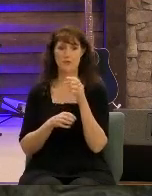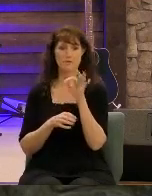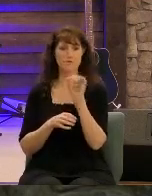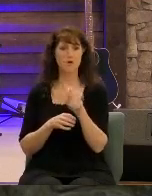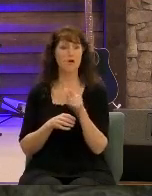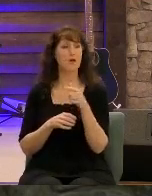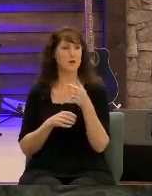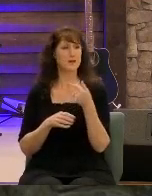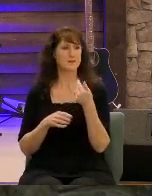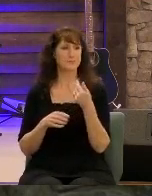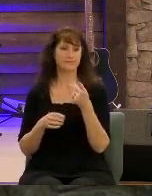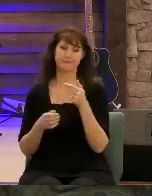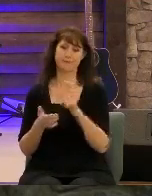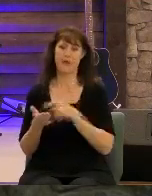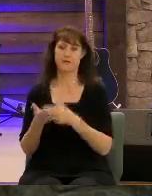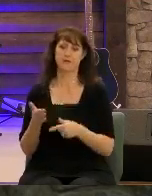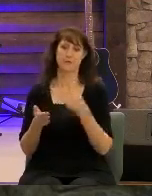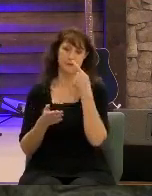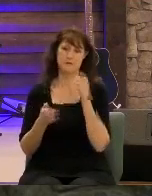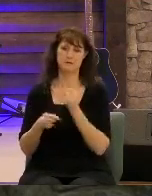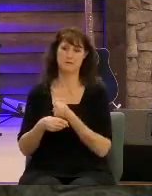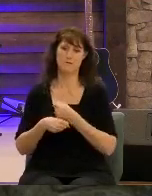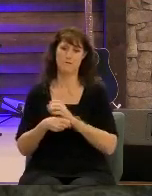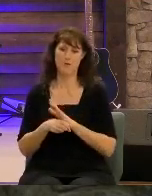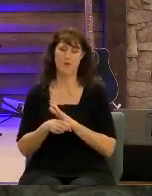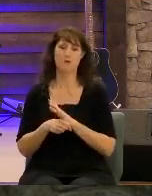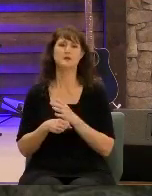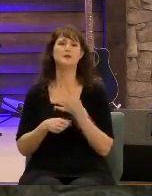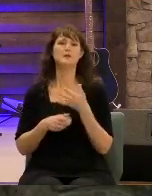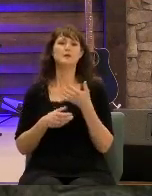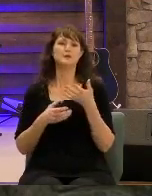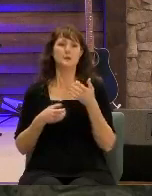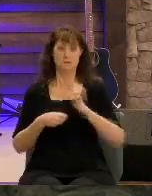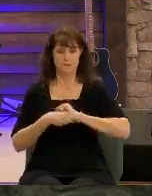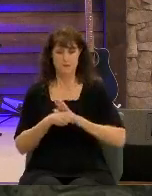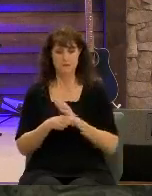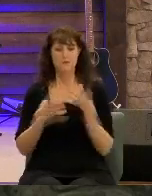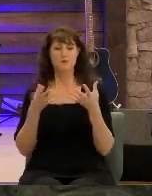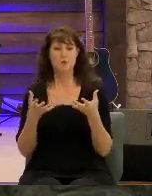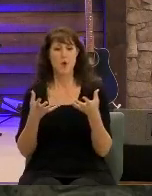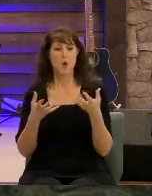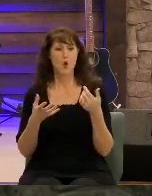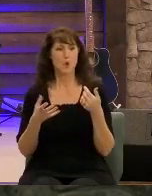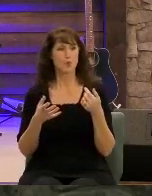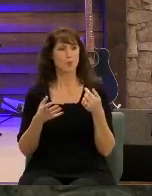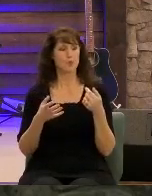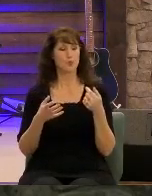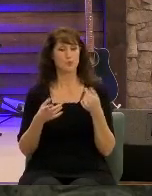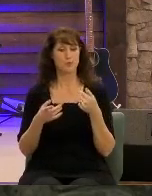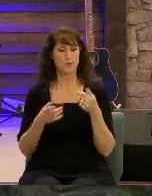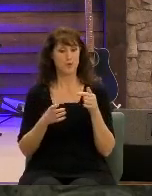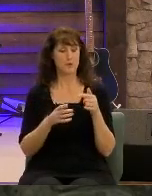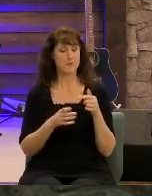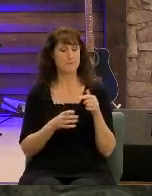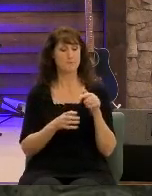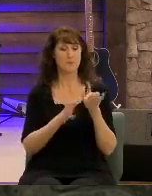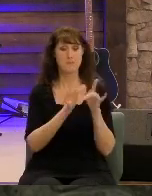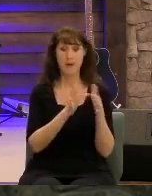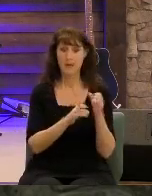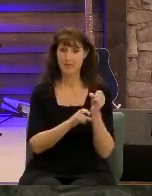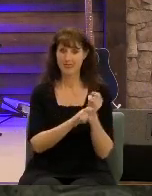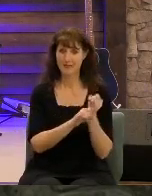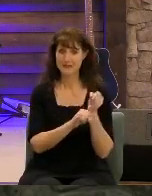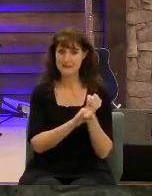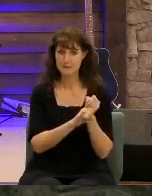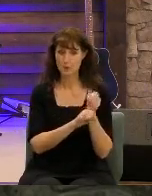course, like everything else. And so, but we're going to open a Bible Institute on the southern tip in the boot